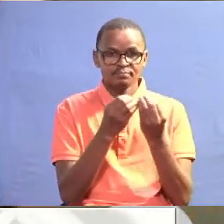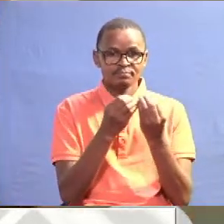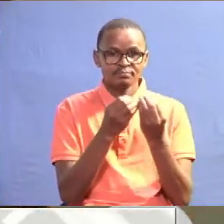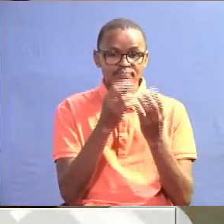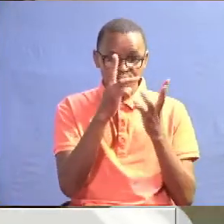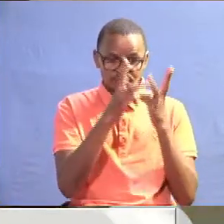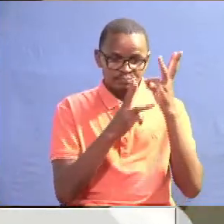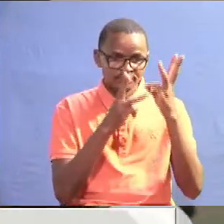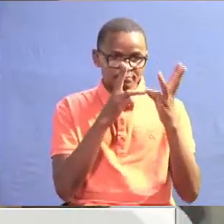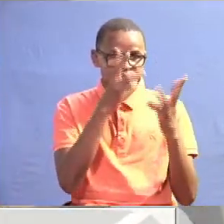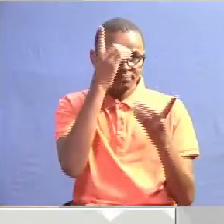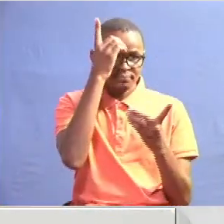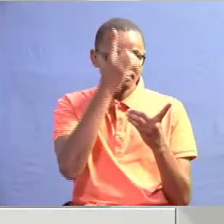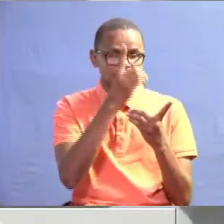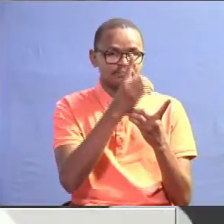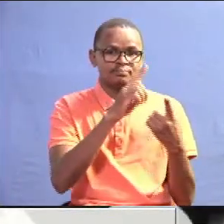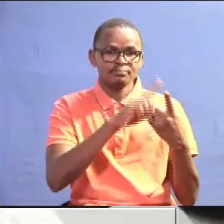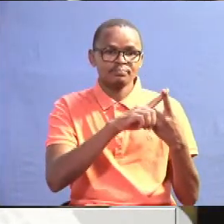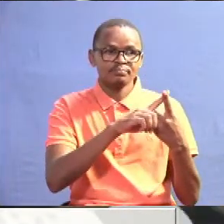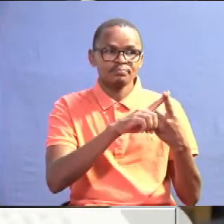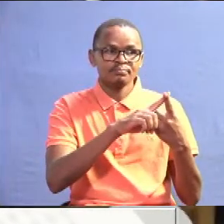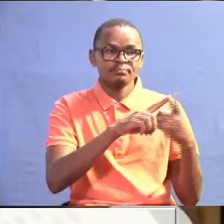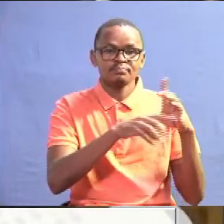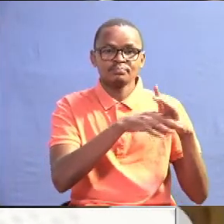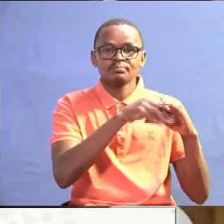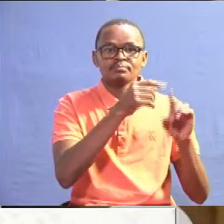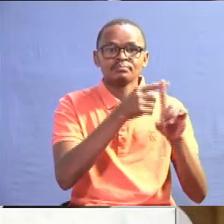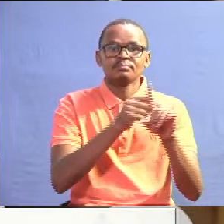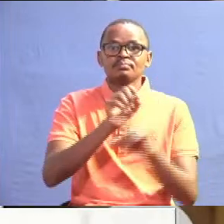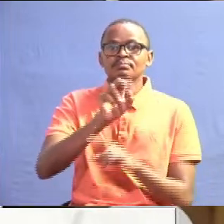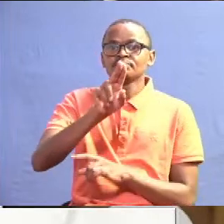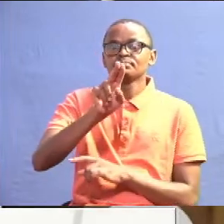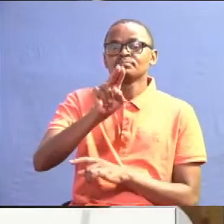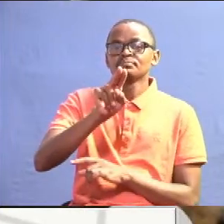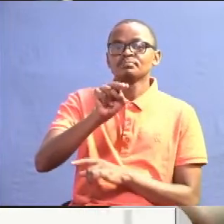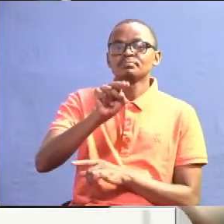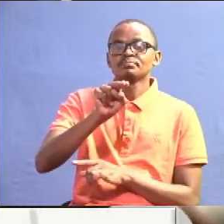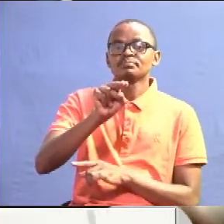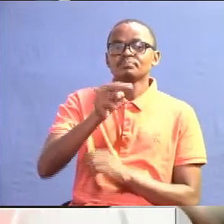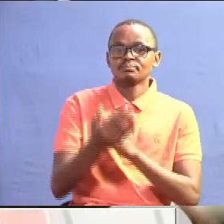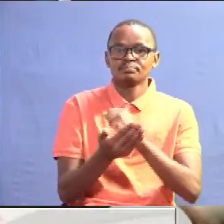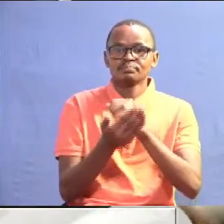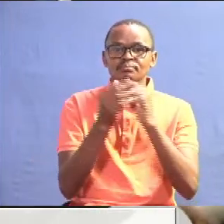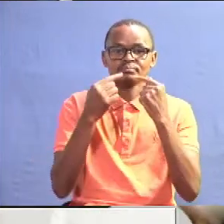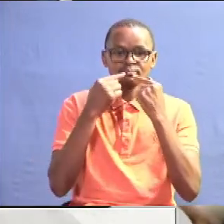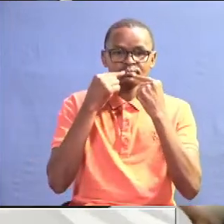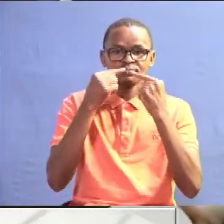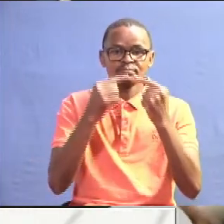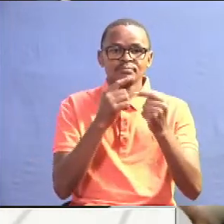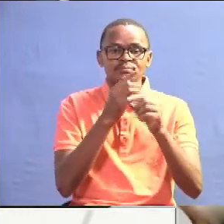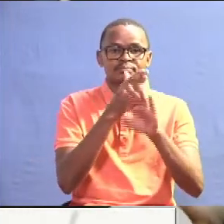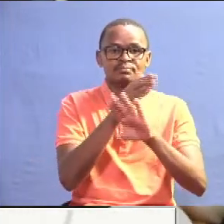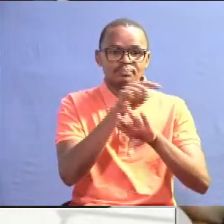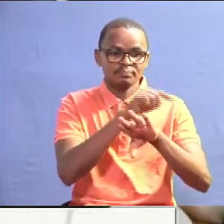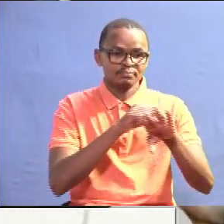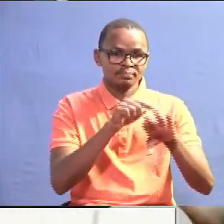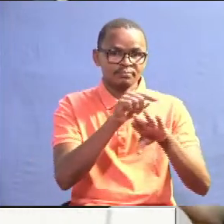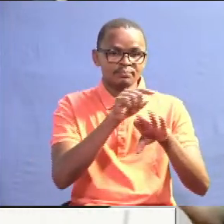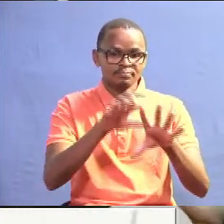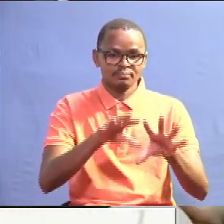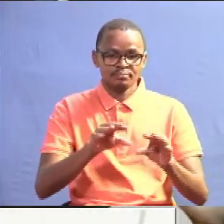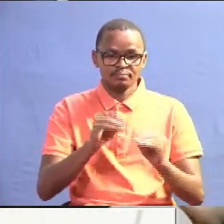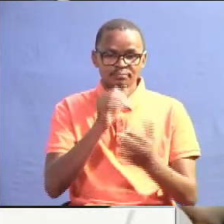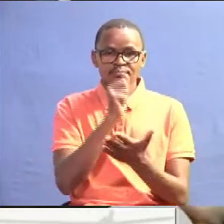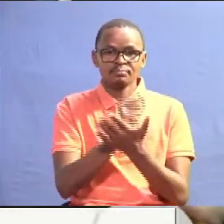President Donald Trump's decision to withdraw the United States from the UN Health Agency. The announcement came just hours after Trump took office